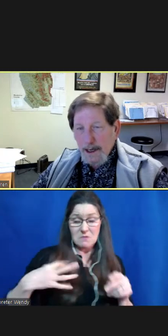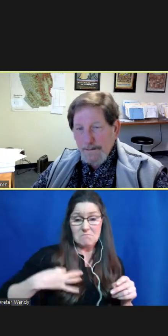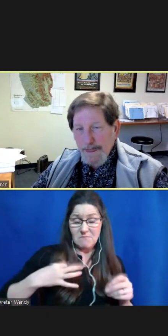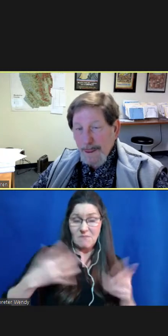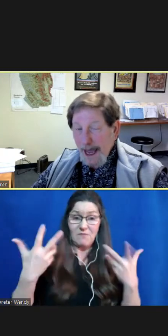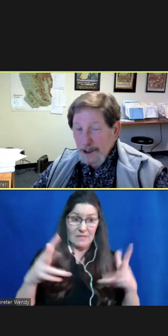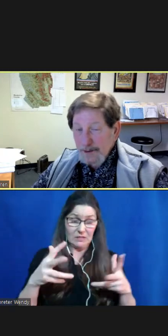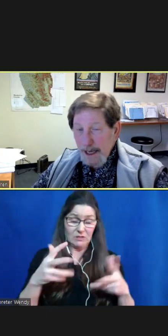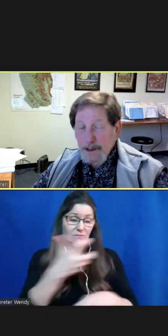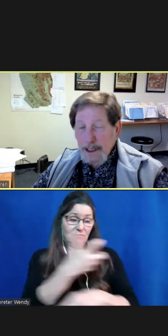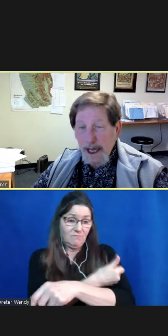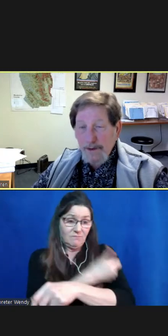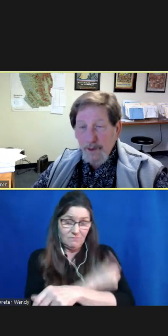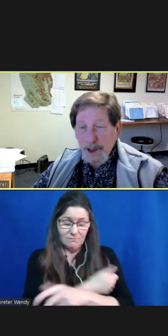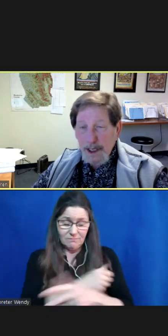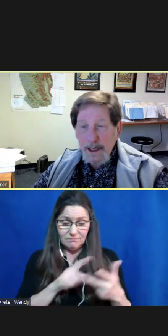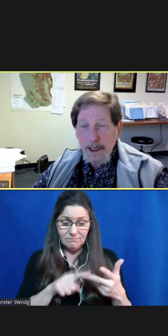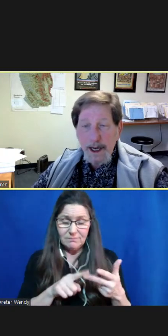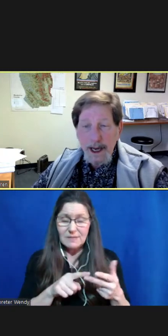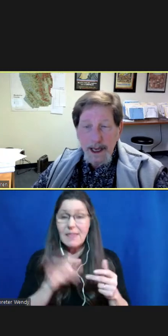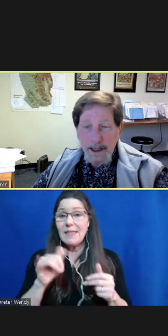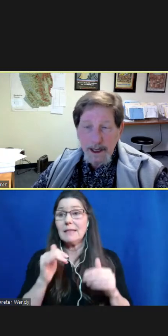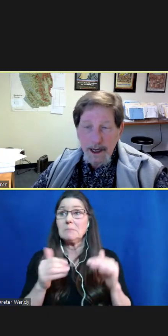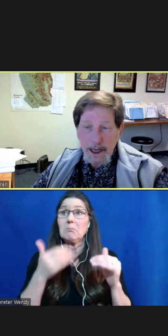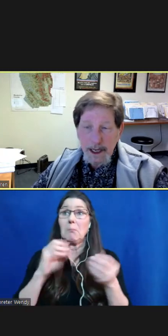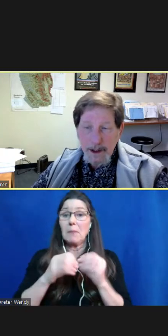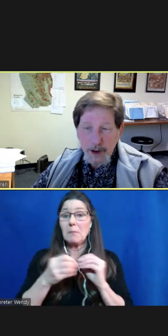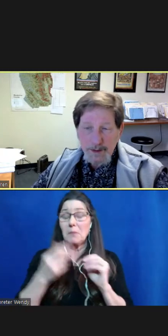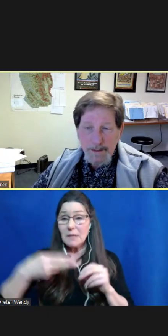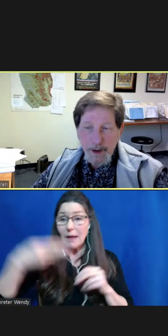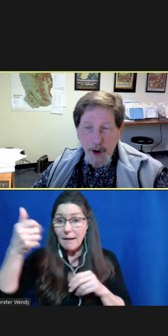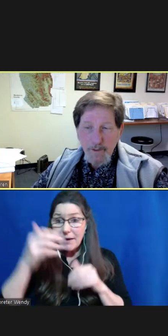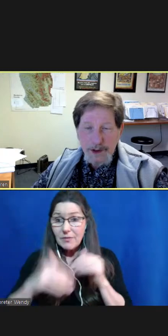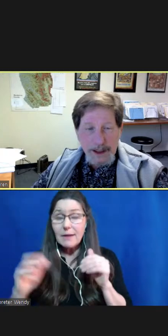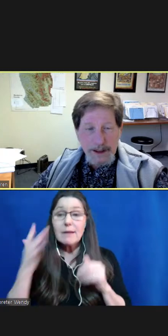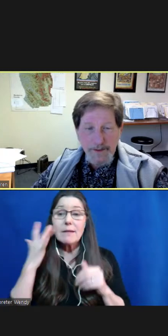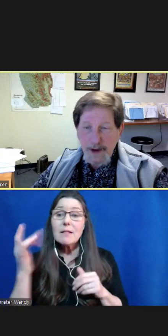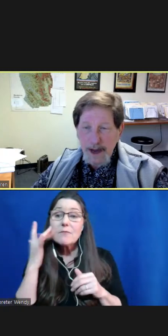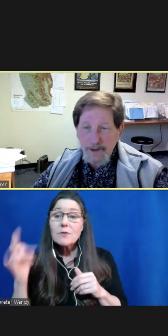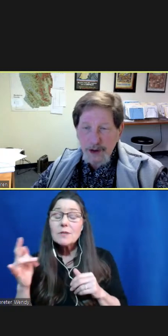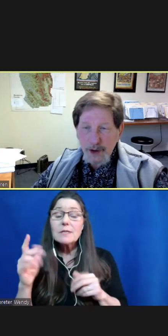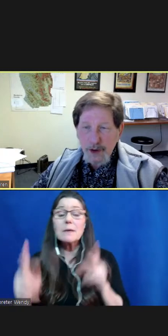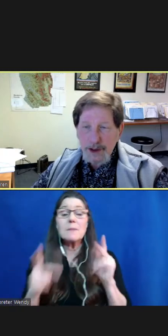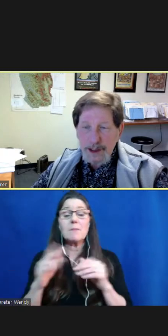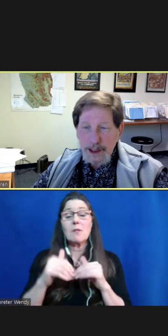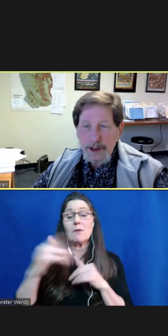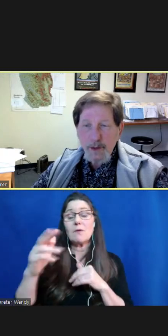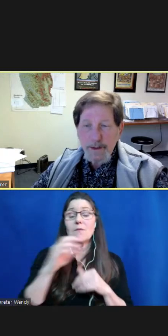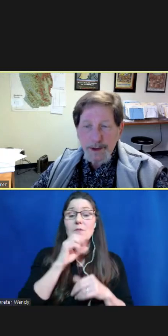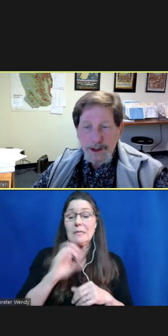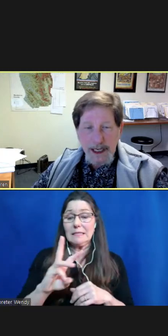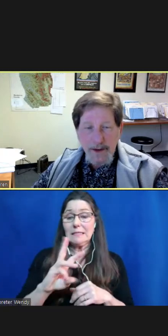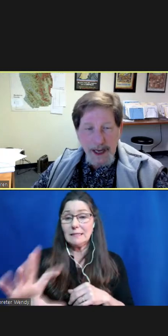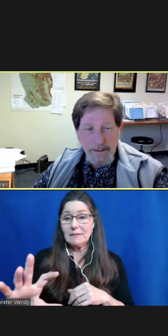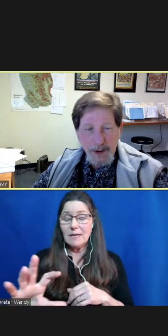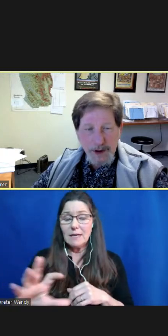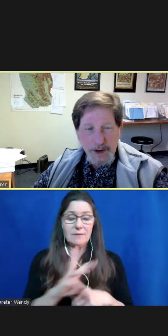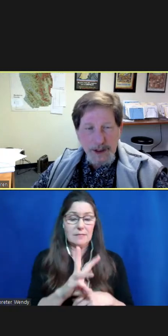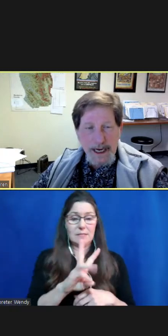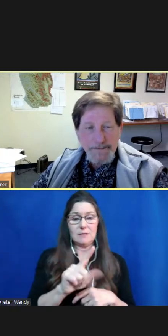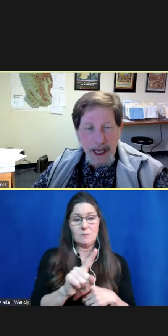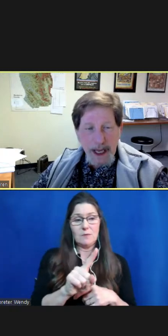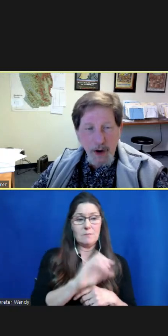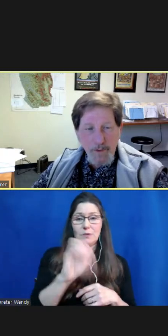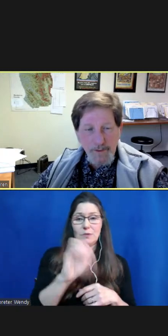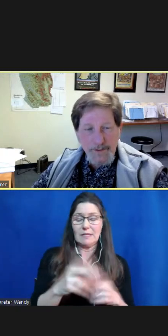and that is better than California. And in those people over 65 years old, 61% have had